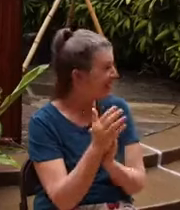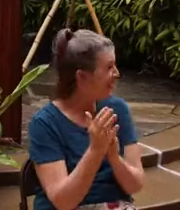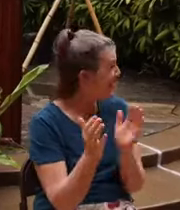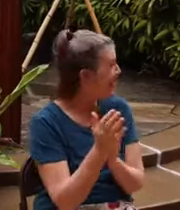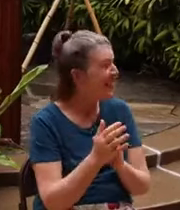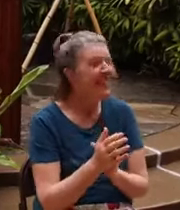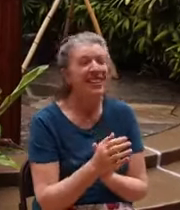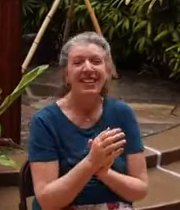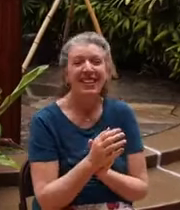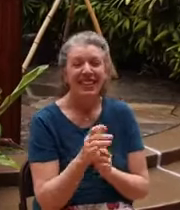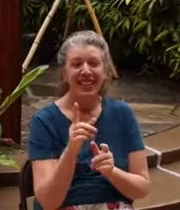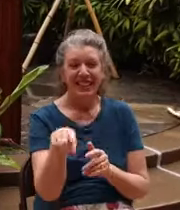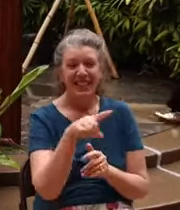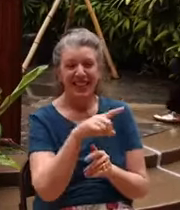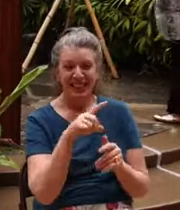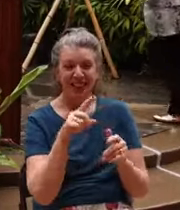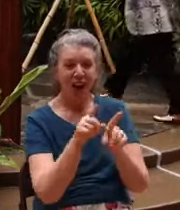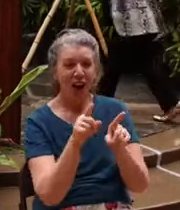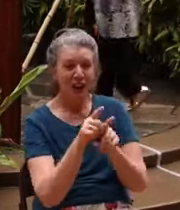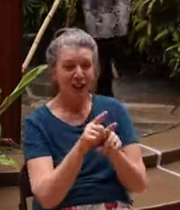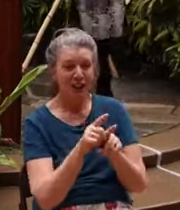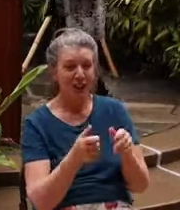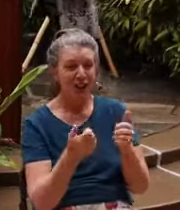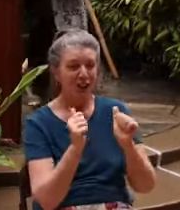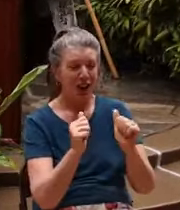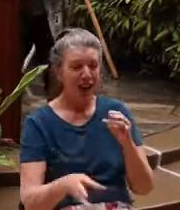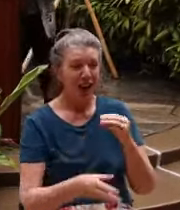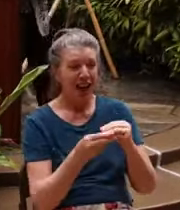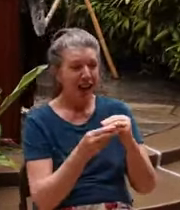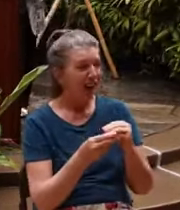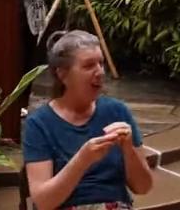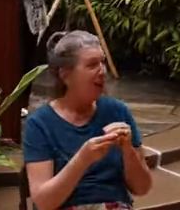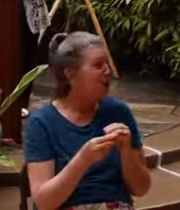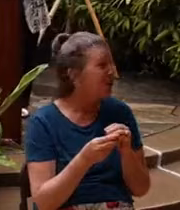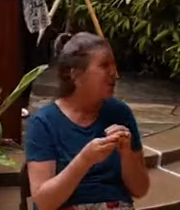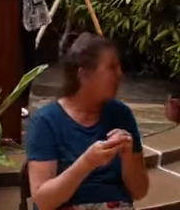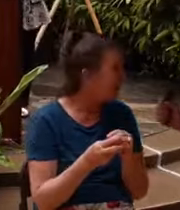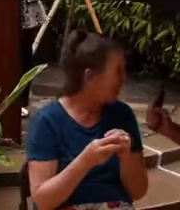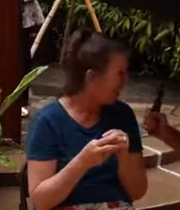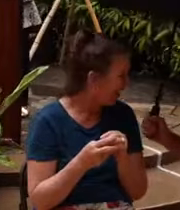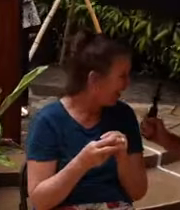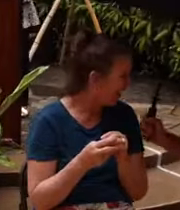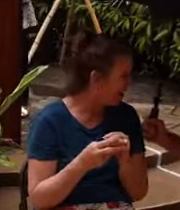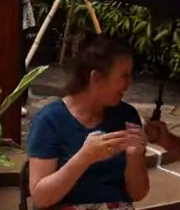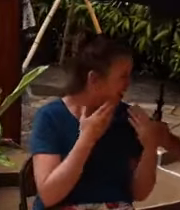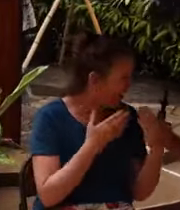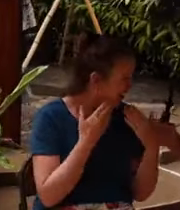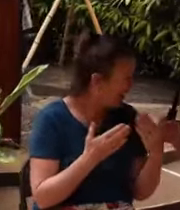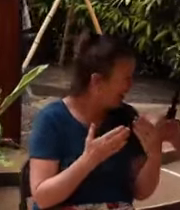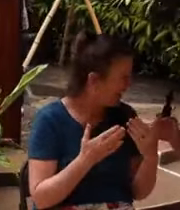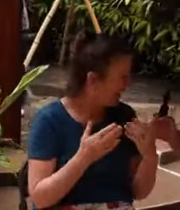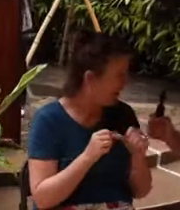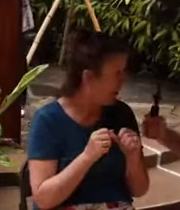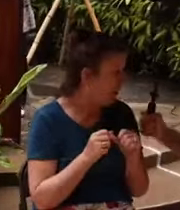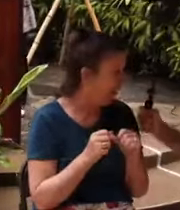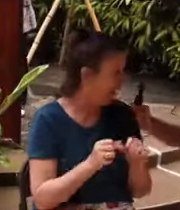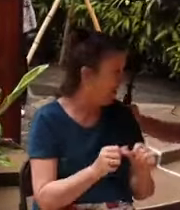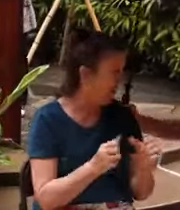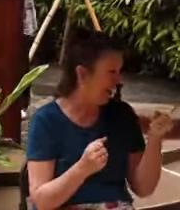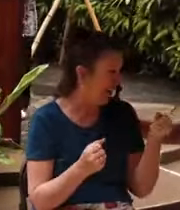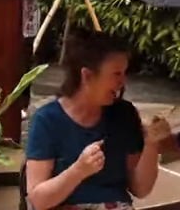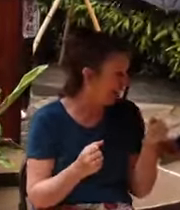This budget also seeks to add critical new positions as we expand and improve programs to adequately serve our